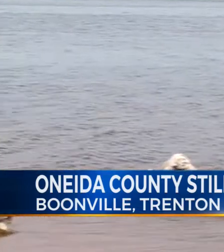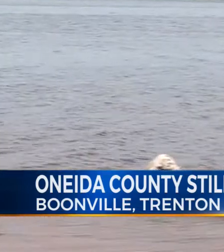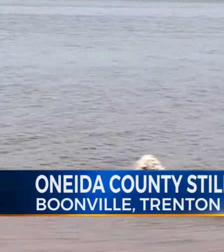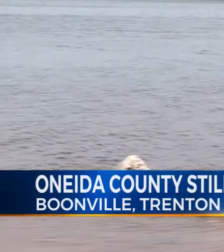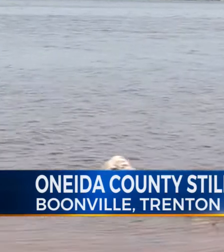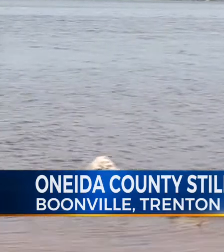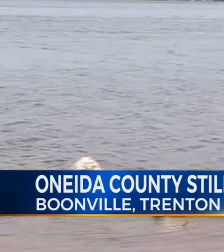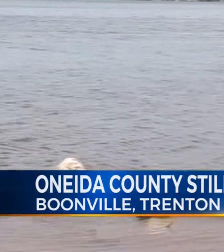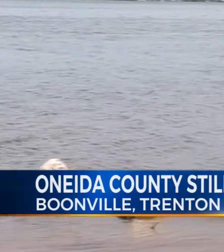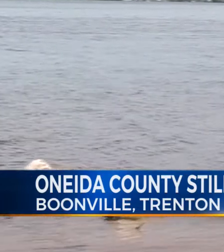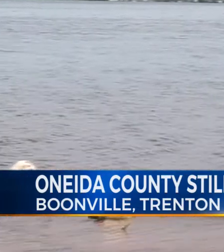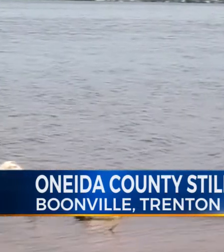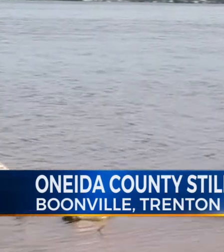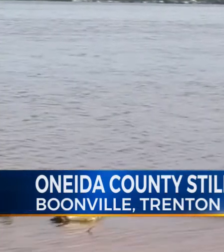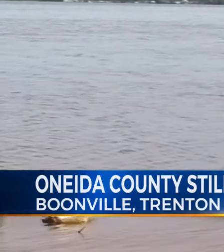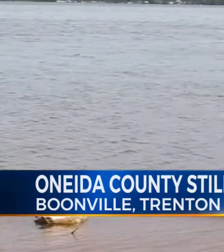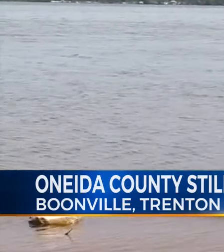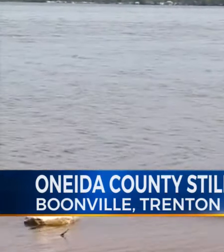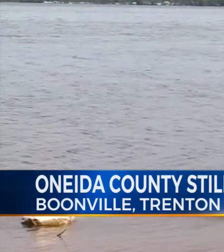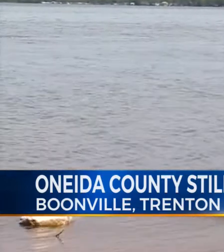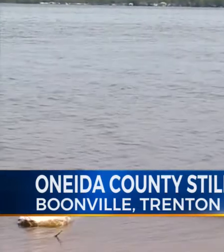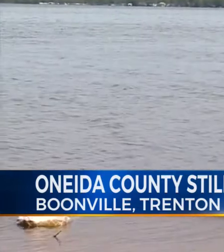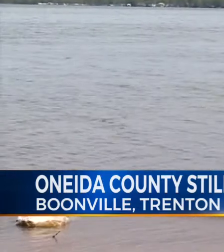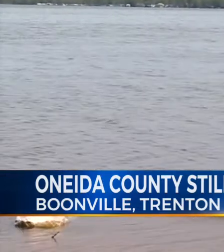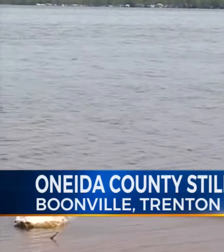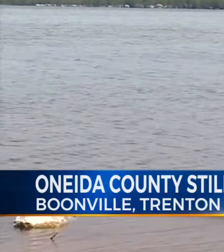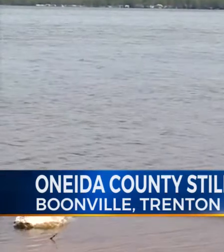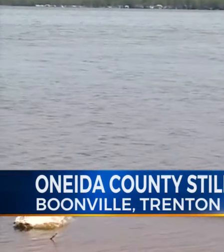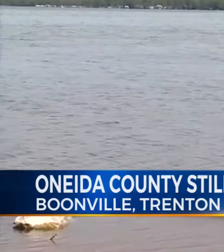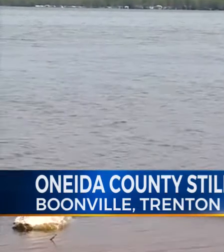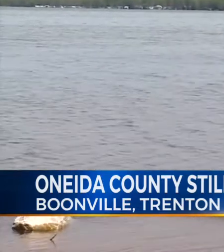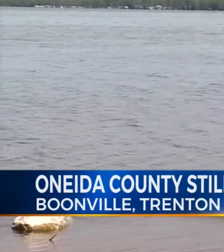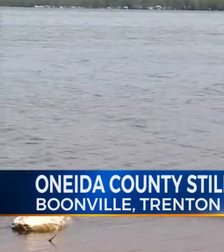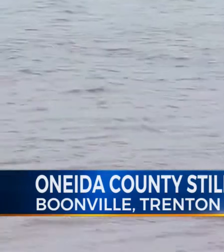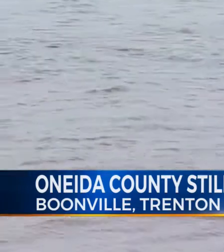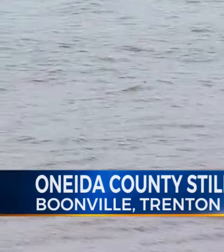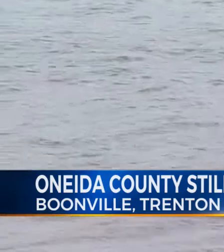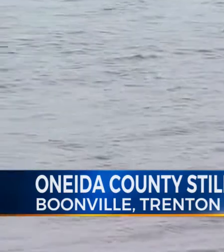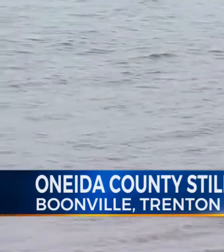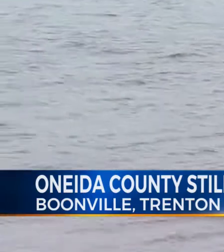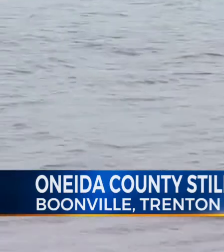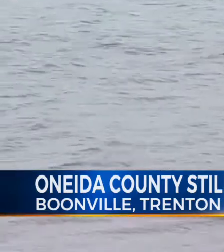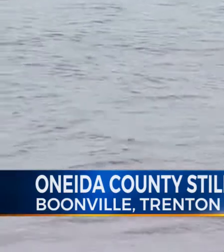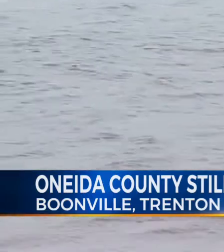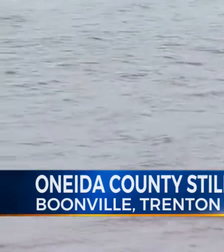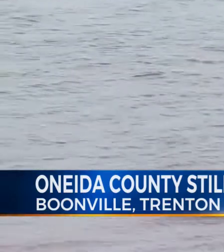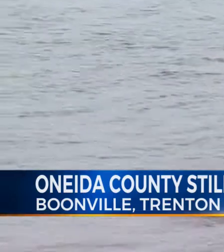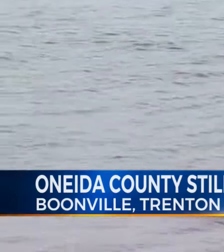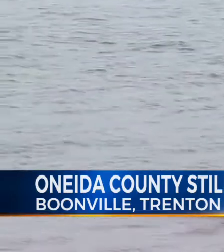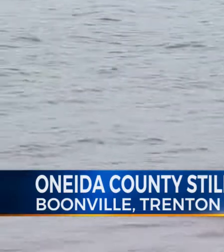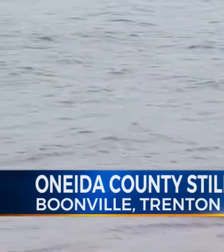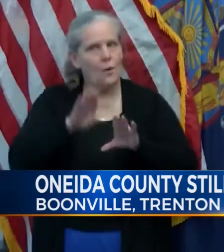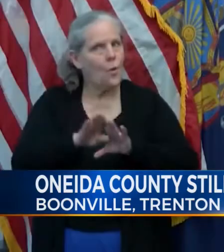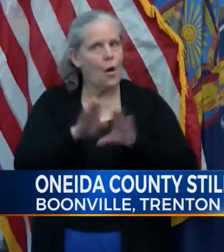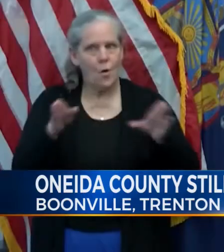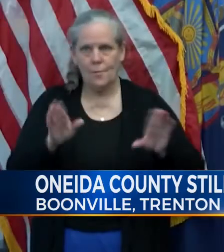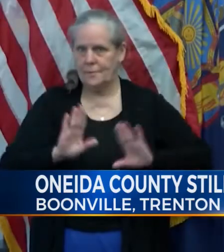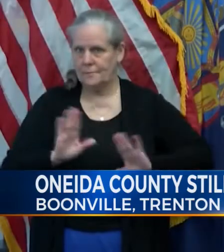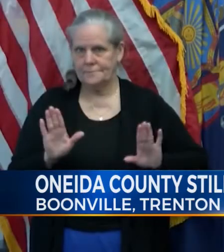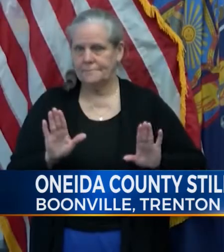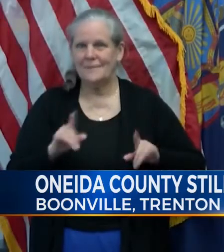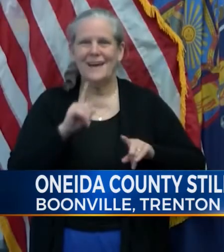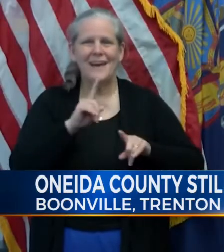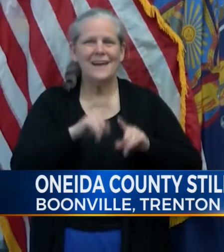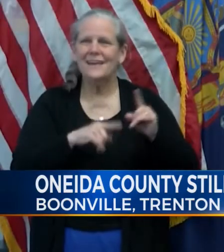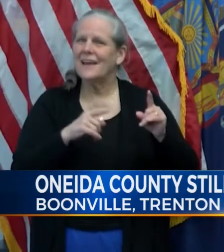opening before the holiday weekend. It's not that we do not want to open, it's that we cannot meet the guidelines